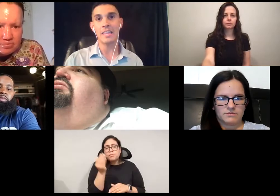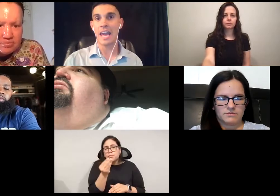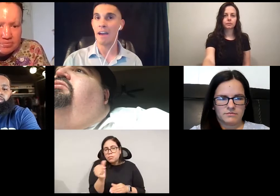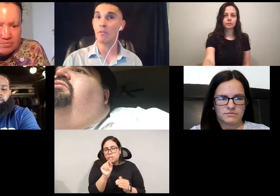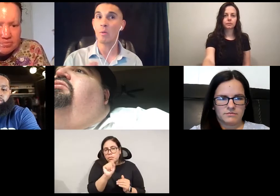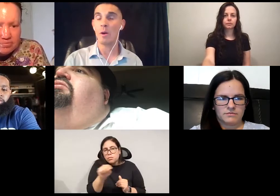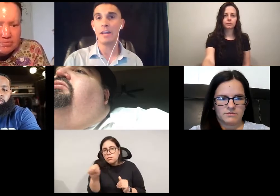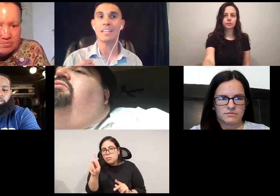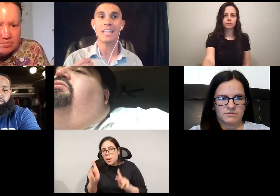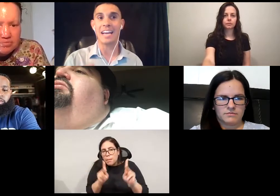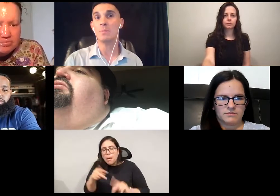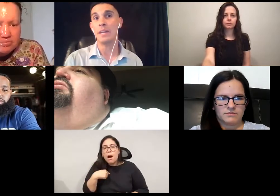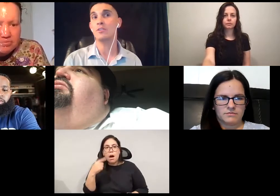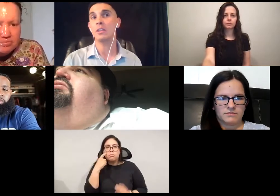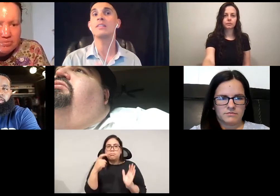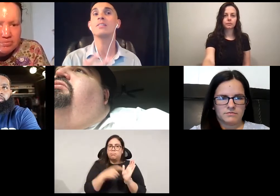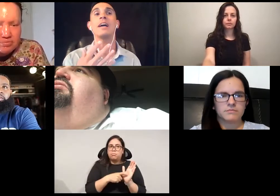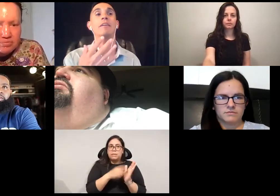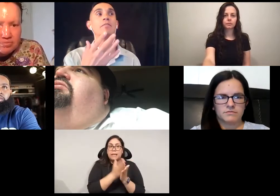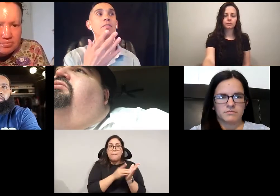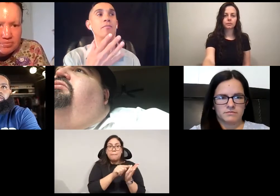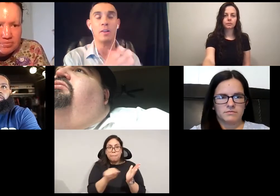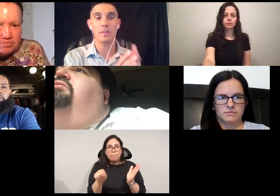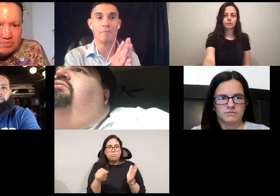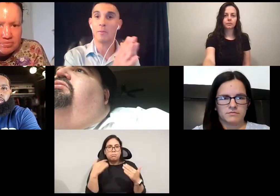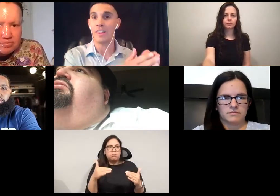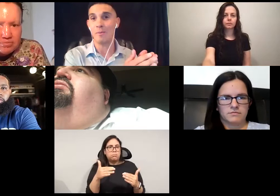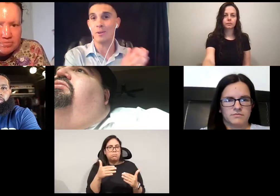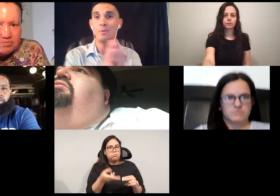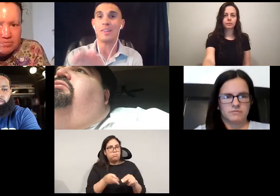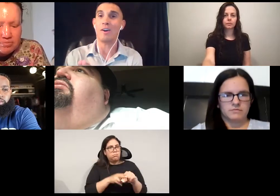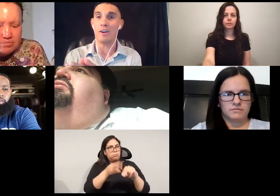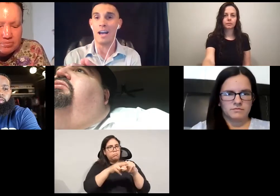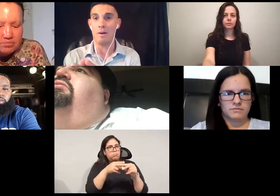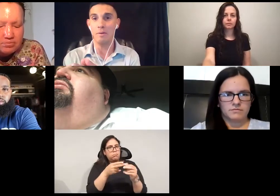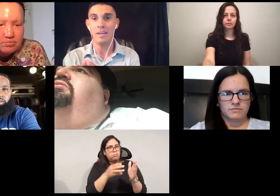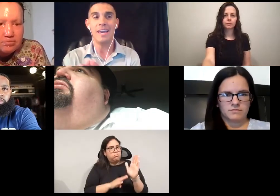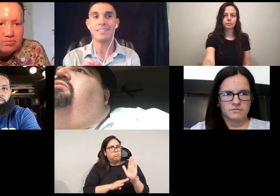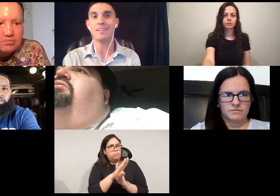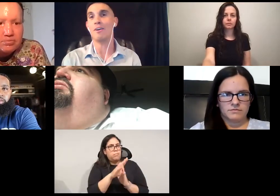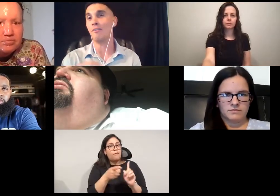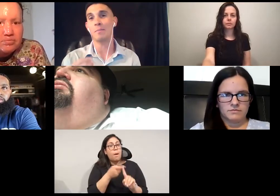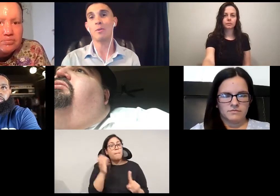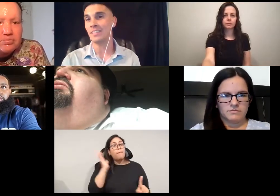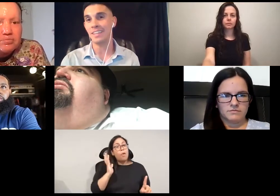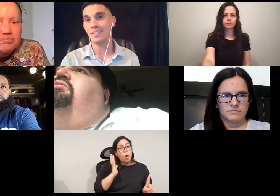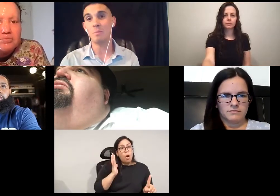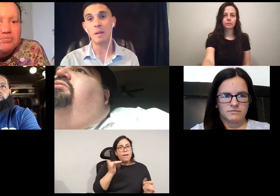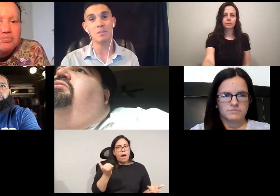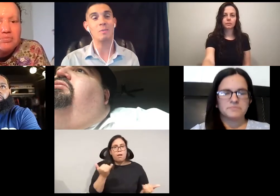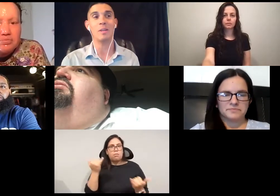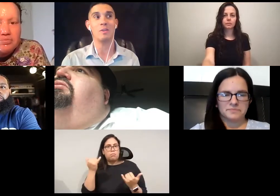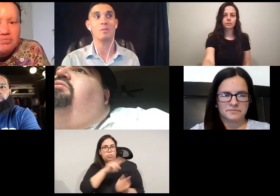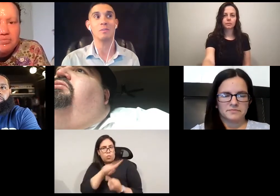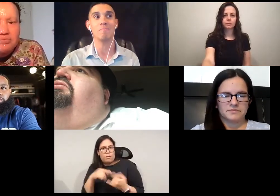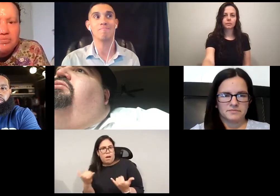think that they have grown exponentially since I've followed them from where they were to where they are now. It's an evolving process,